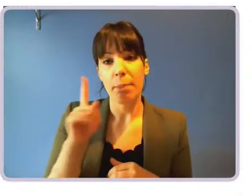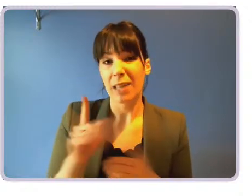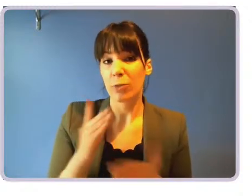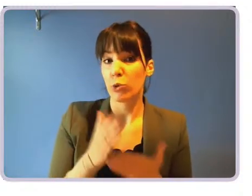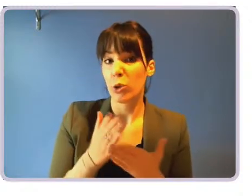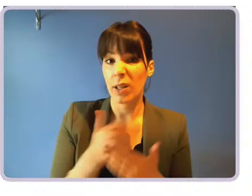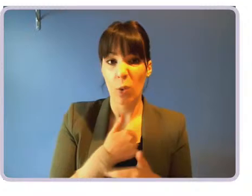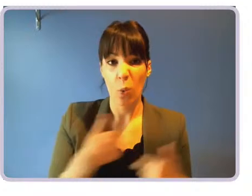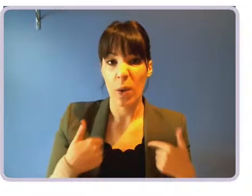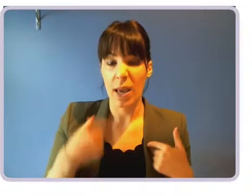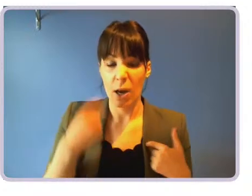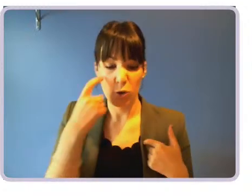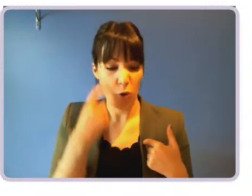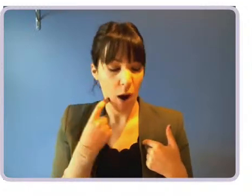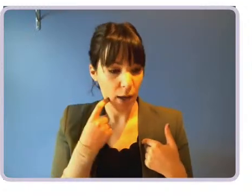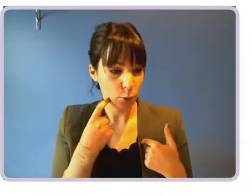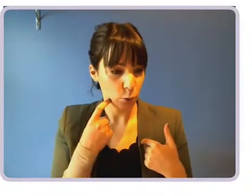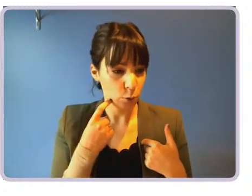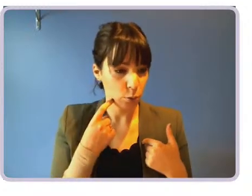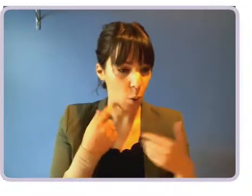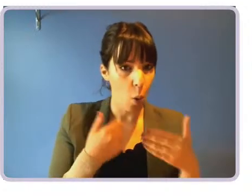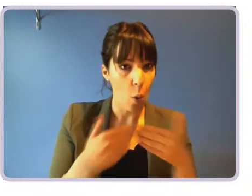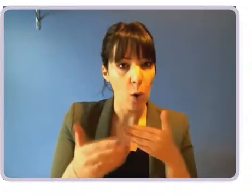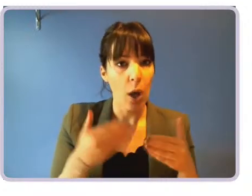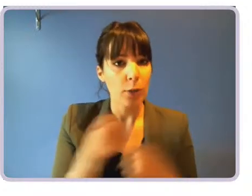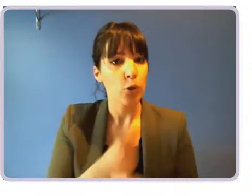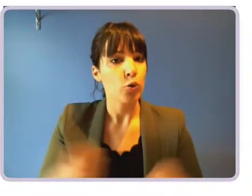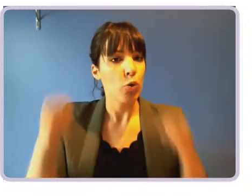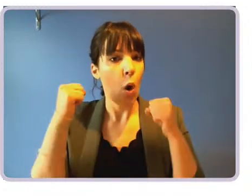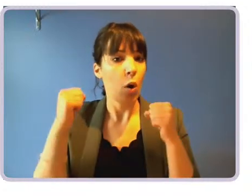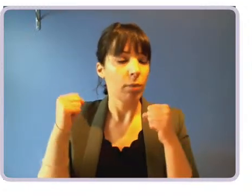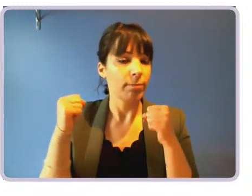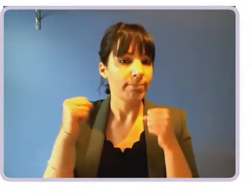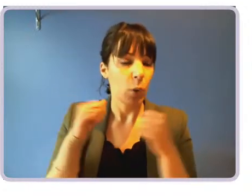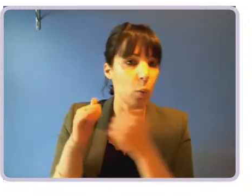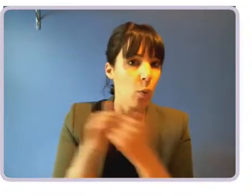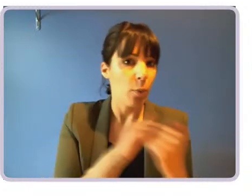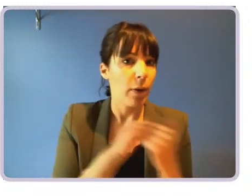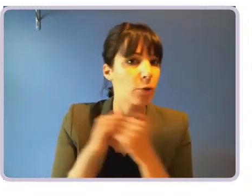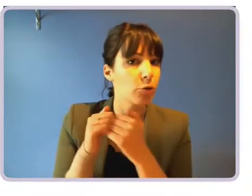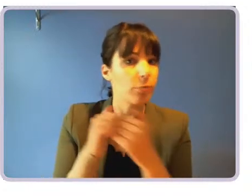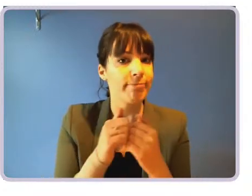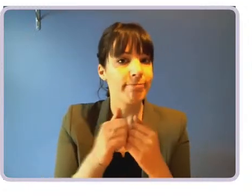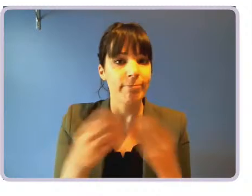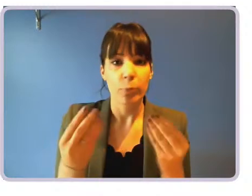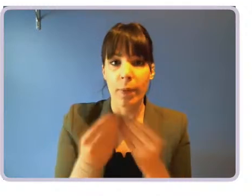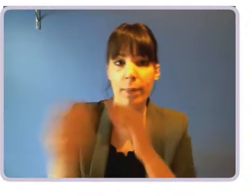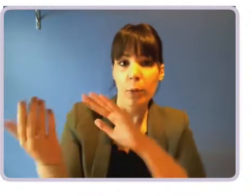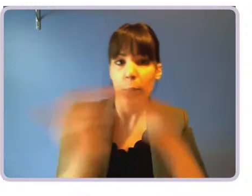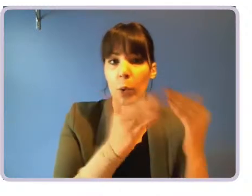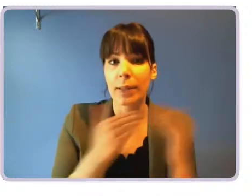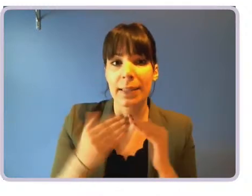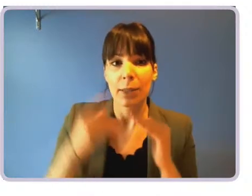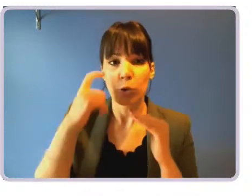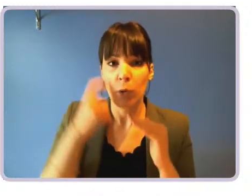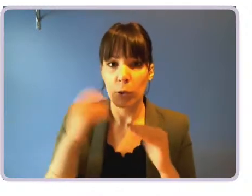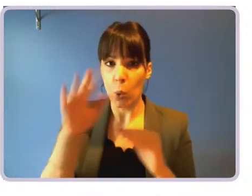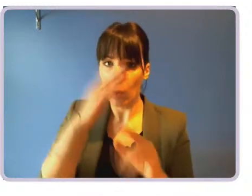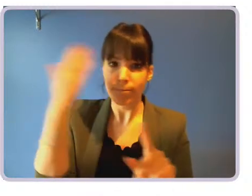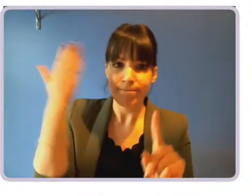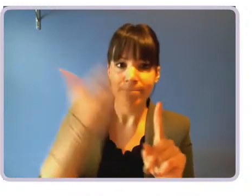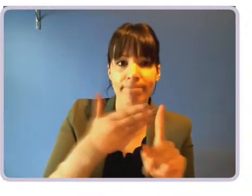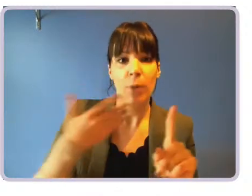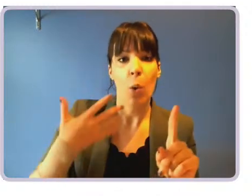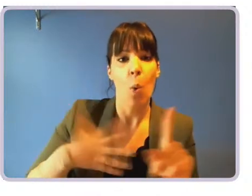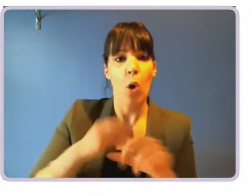cooperation from everyone in the community to take part in trying to reduce risk of transmission. So this isn't